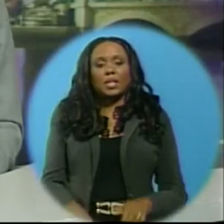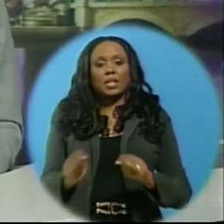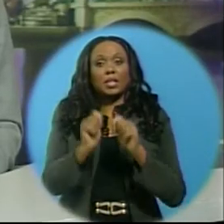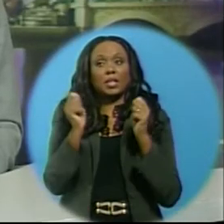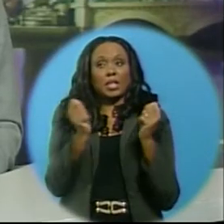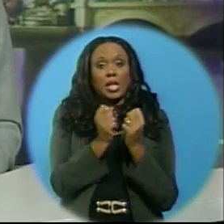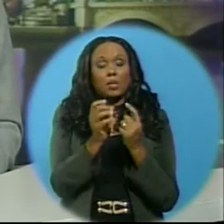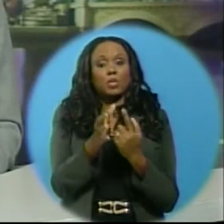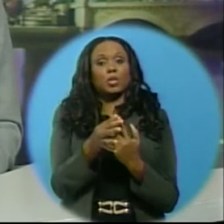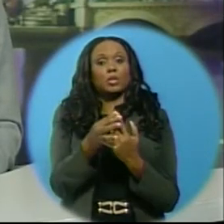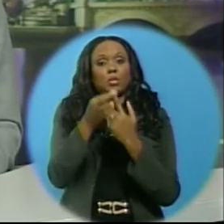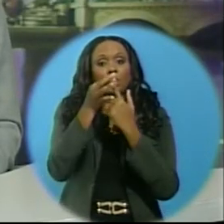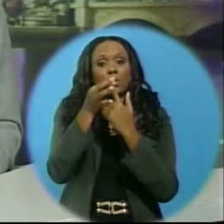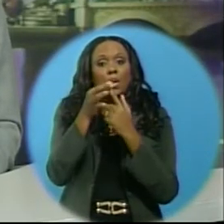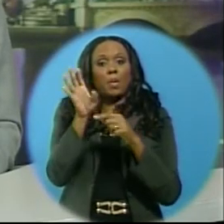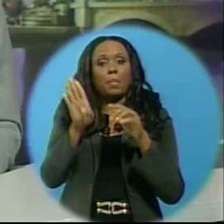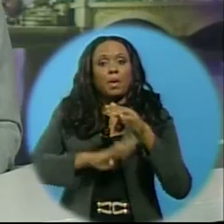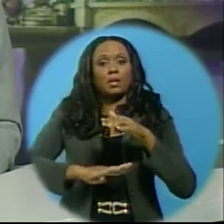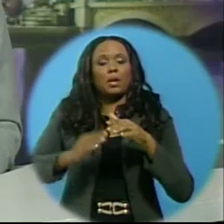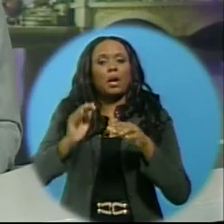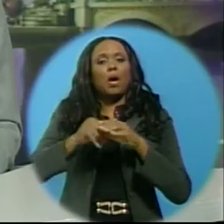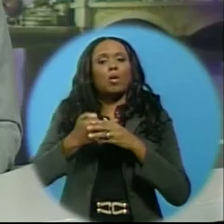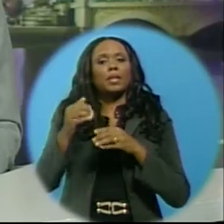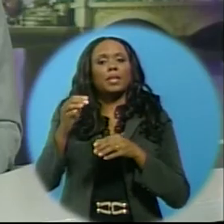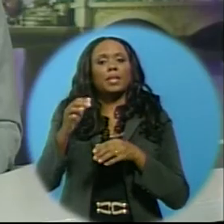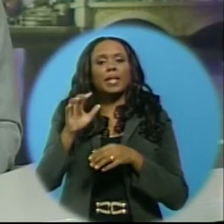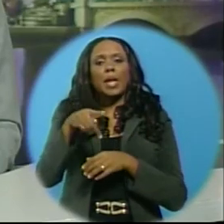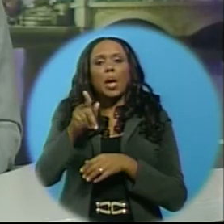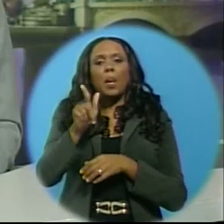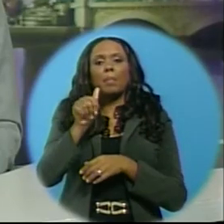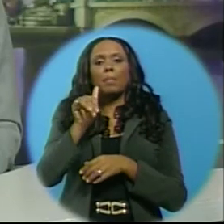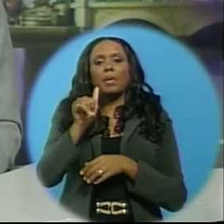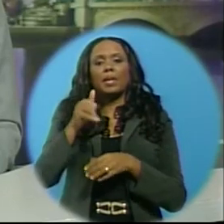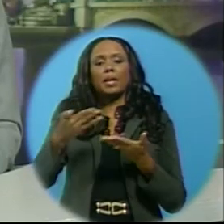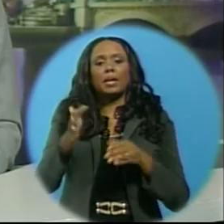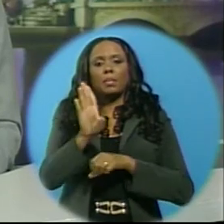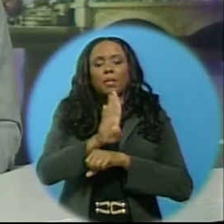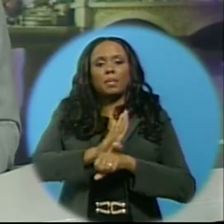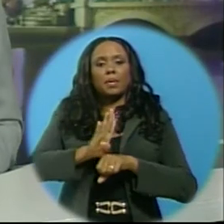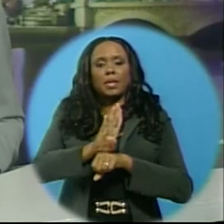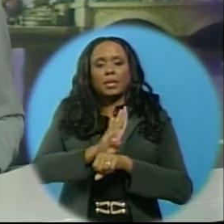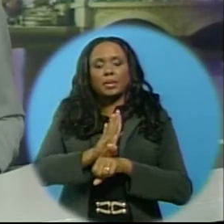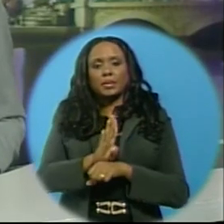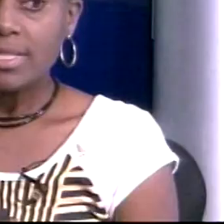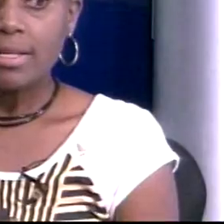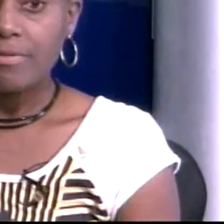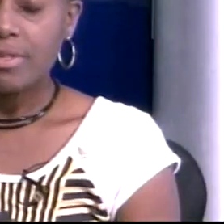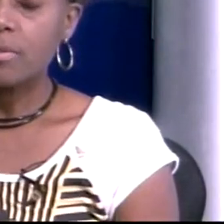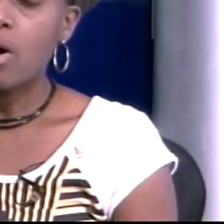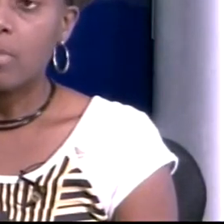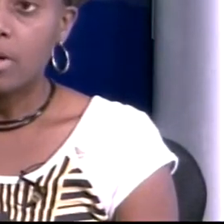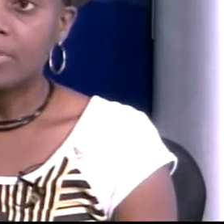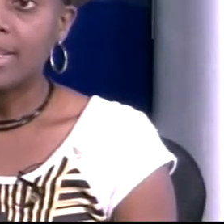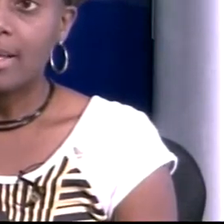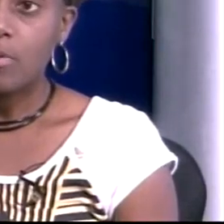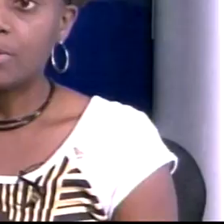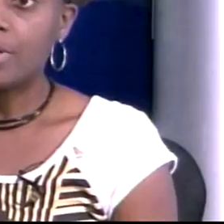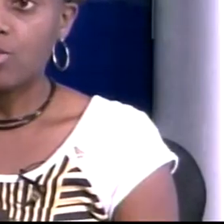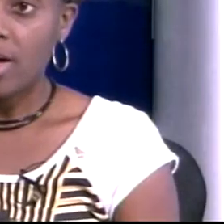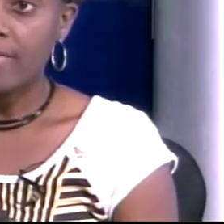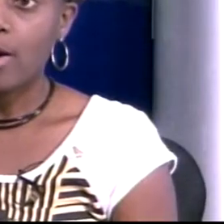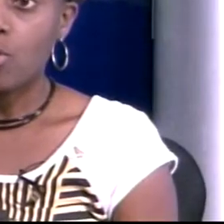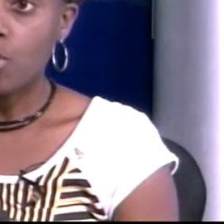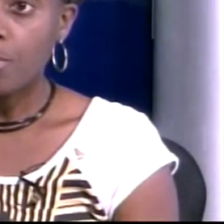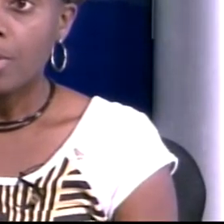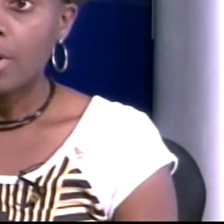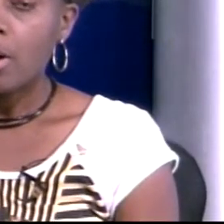Well, the team was selected based on their performances at the national tournament. I always liked it from small because my dad always played